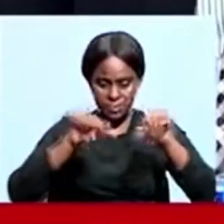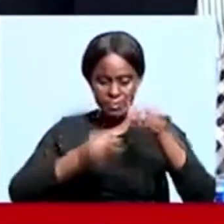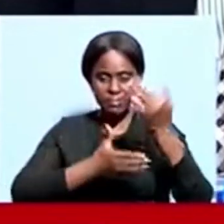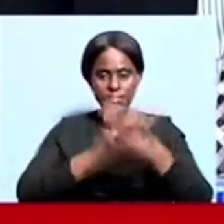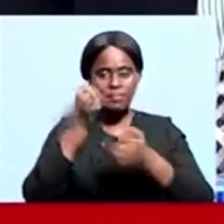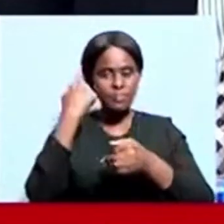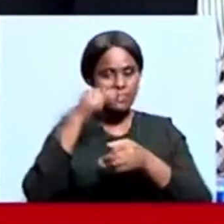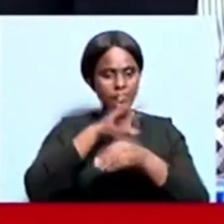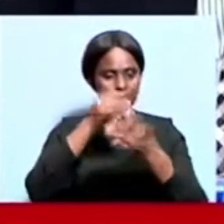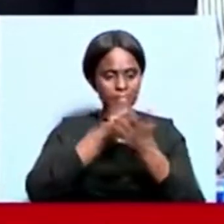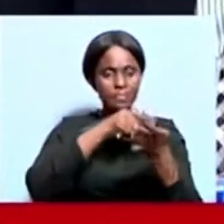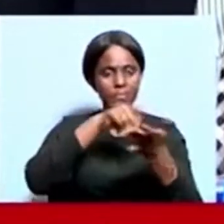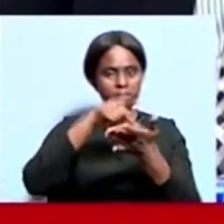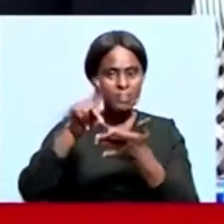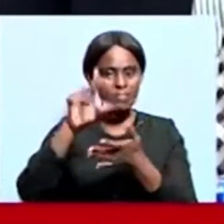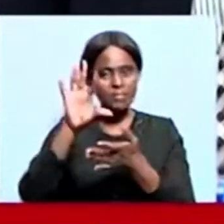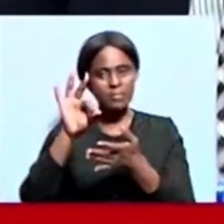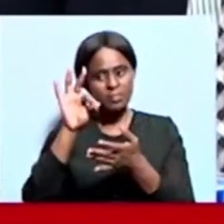for payments amounting to